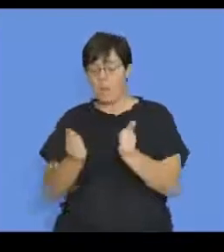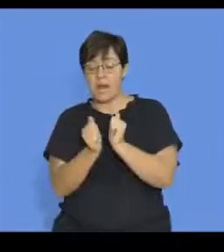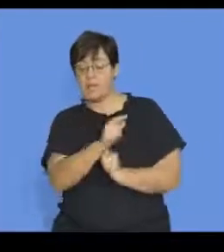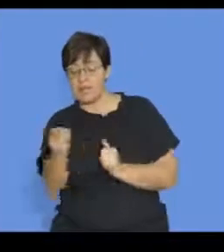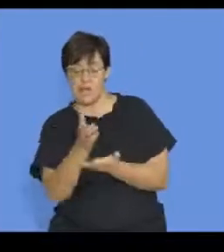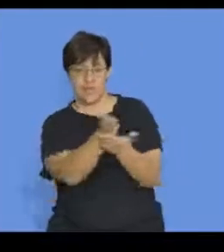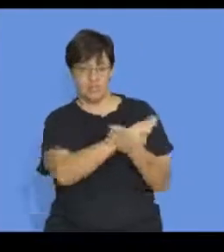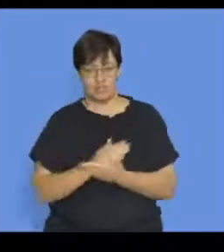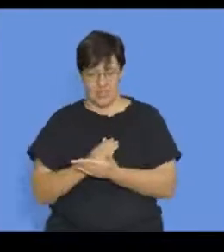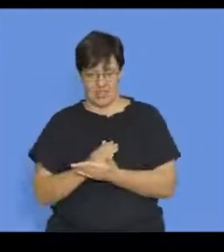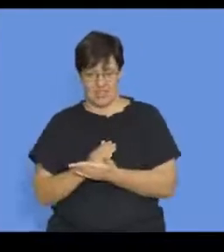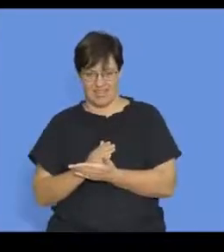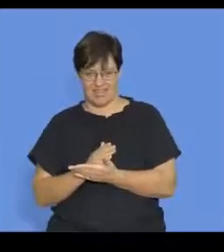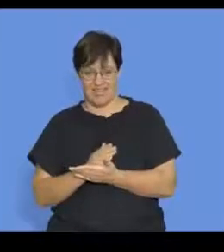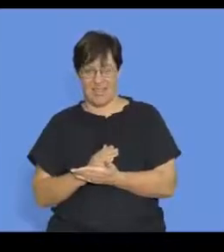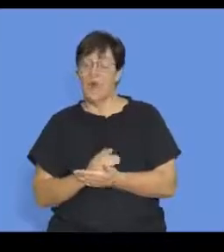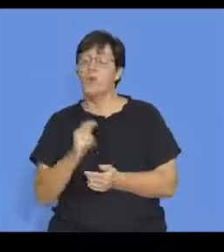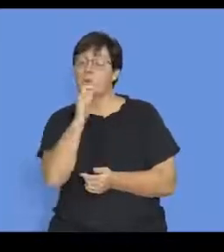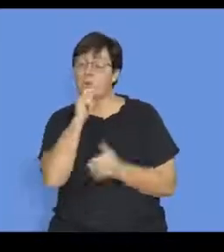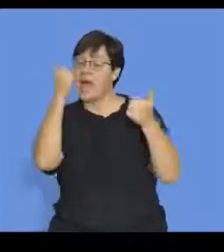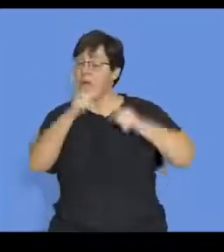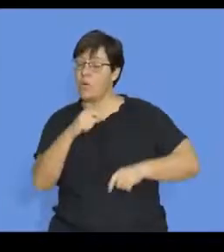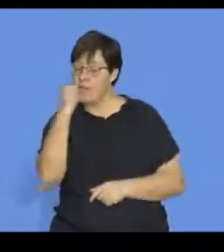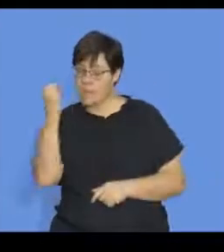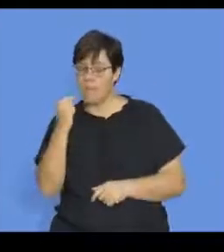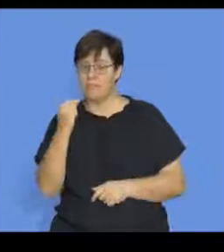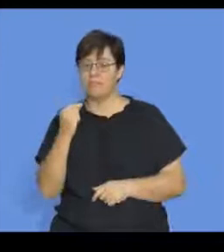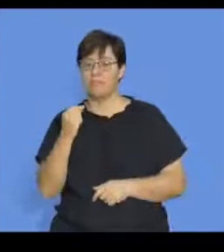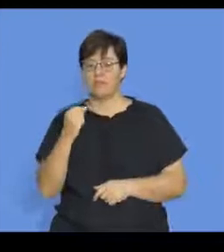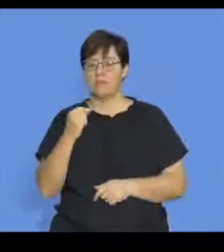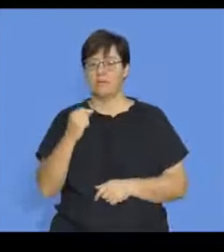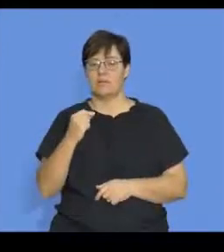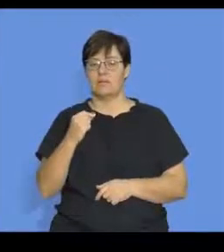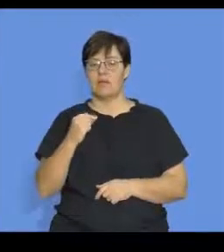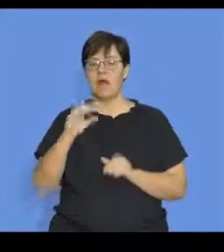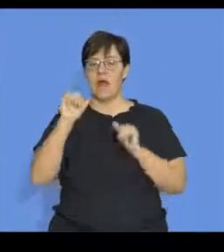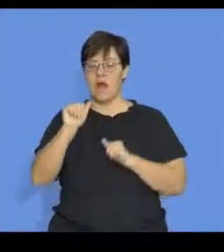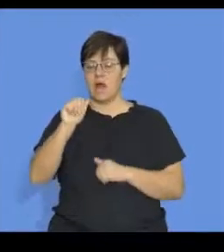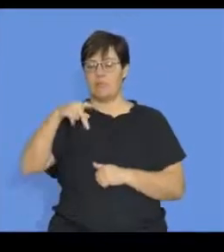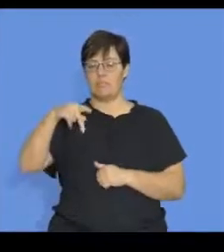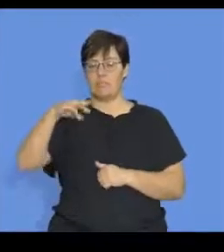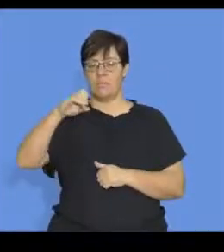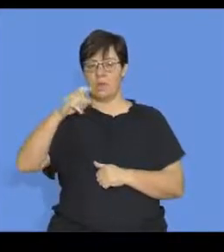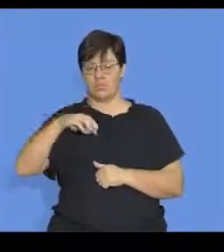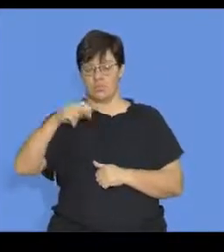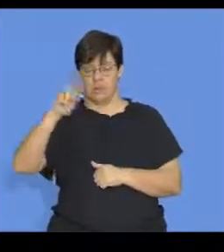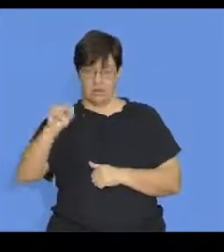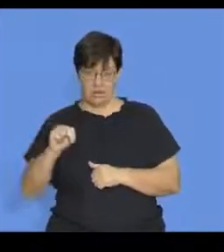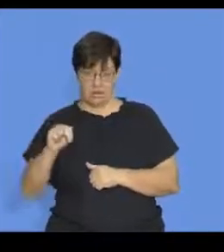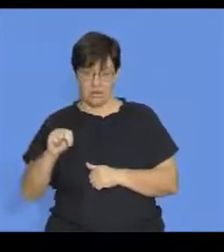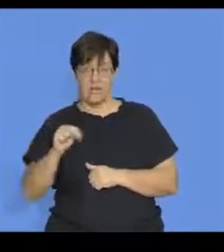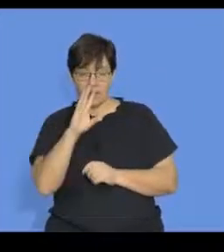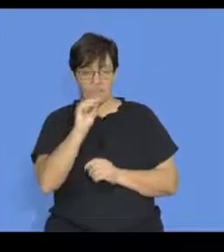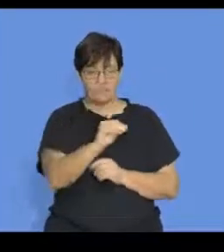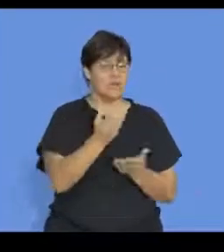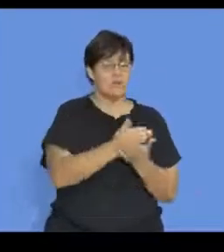between the partners using an account called appropriation. Now, how do we share net profit? We're